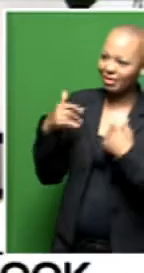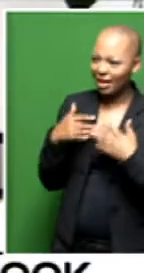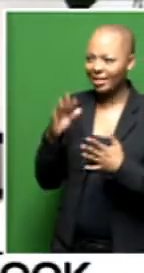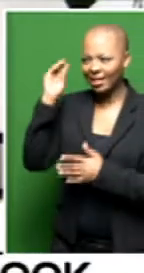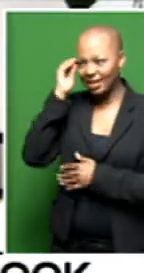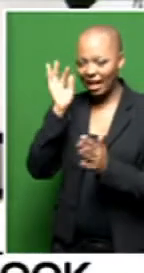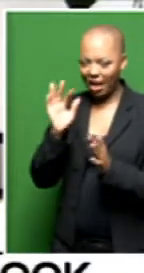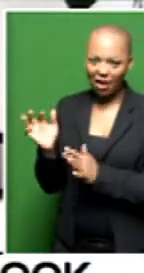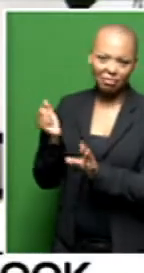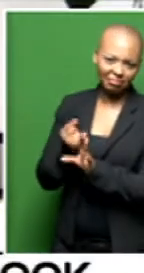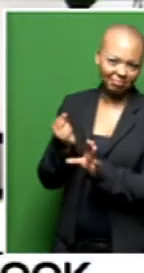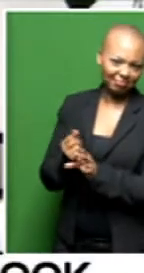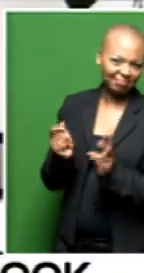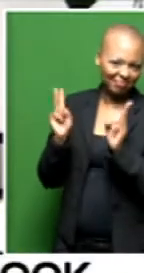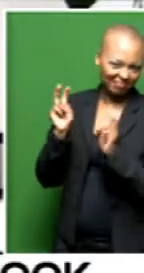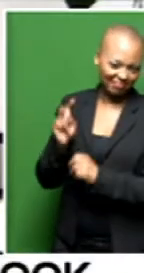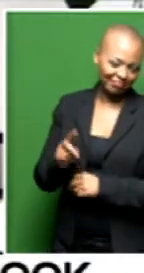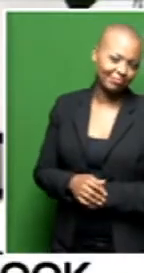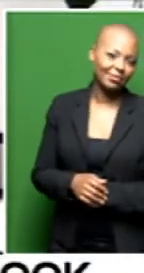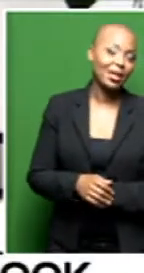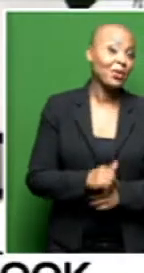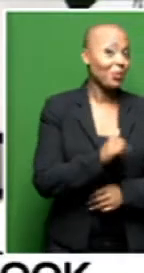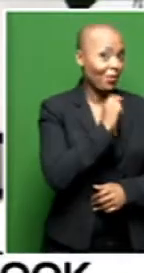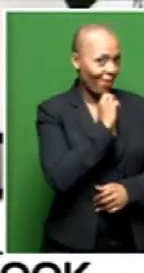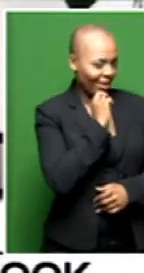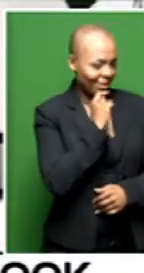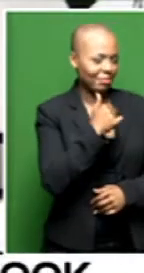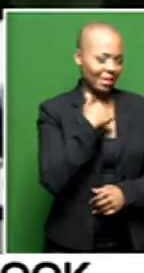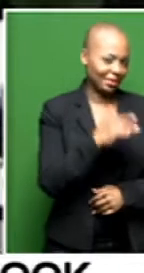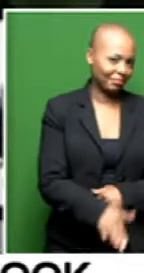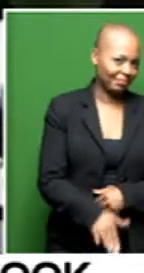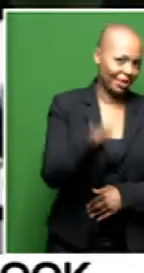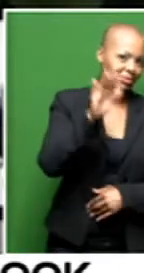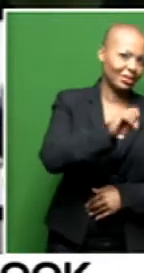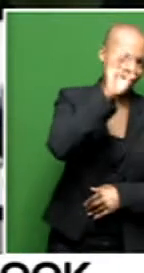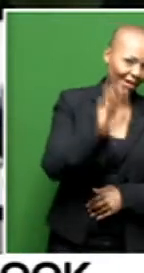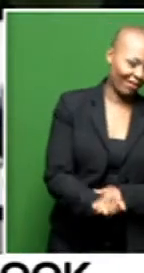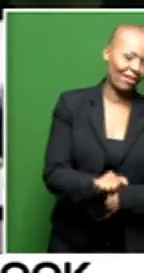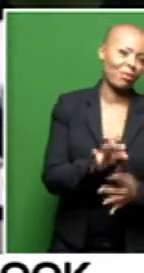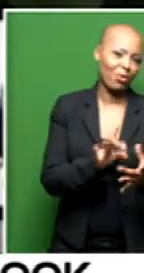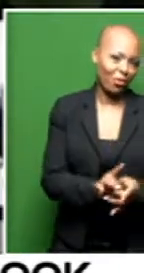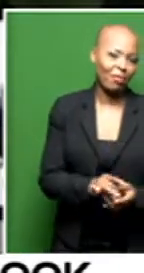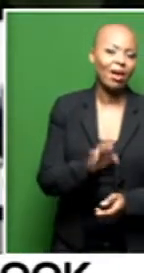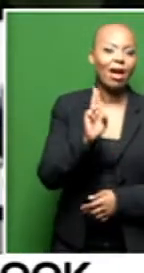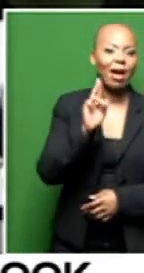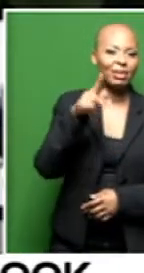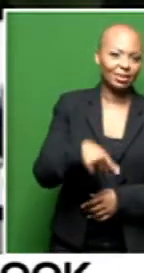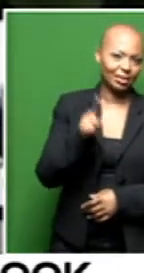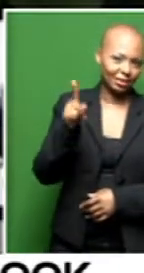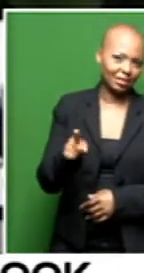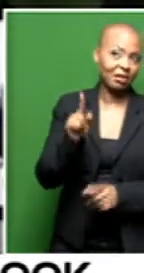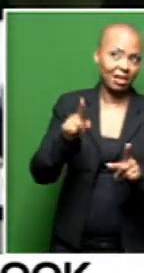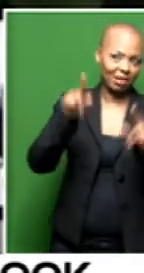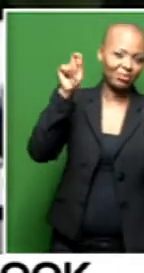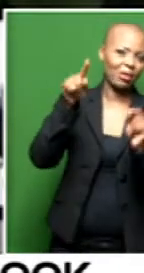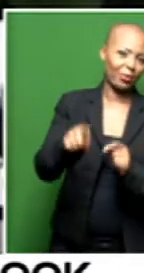now. Good morning, Lebo. So I grew up in a typical South African home in Uppington. I'm a small town boy. I absolutely love